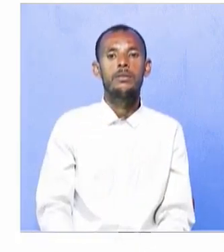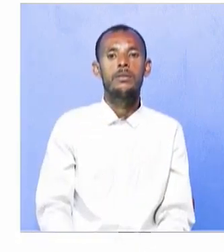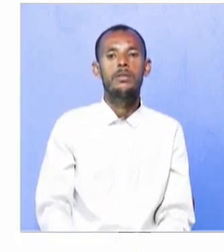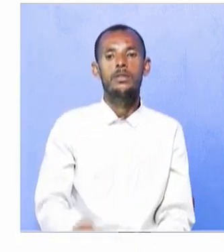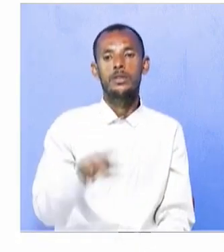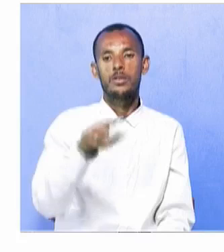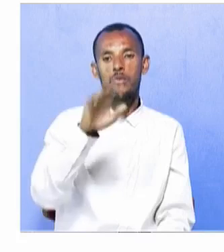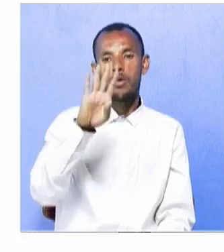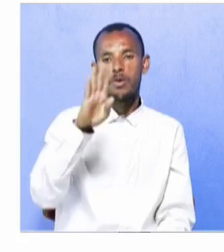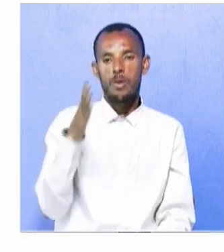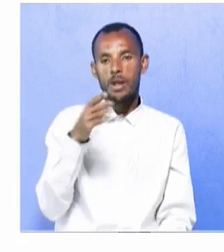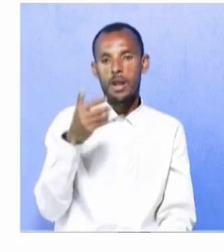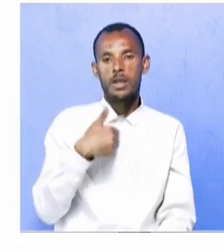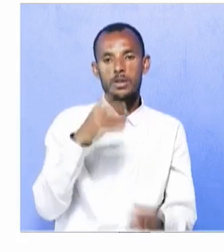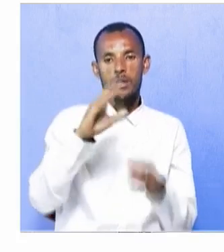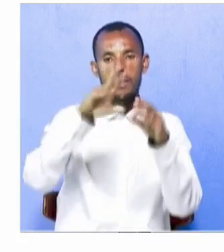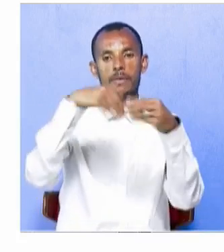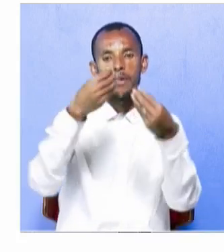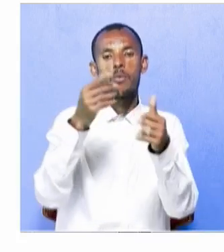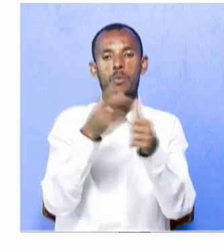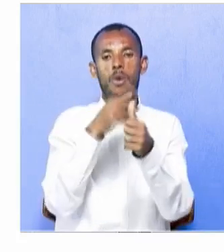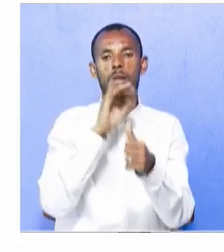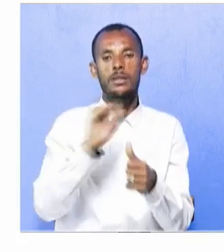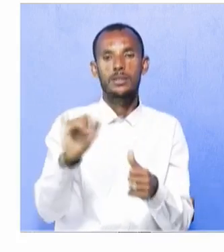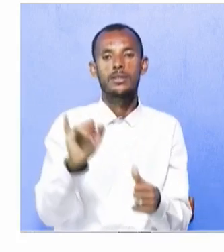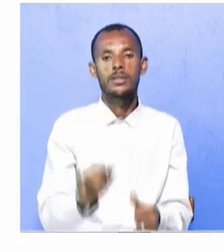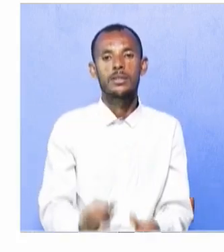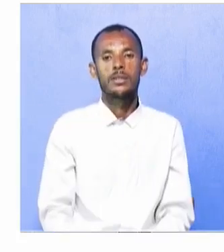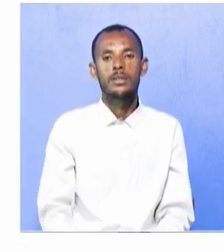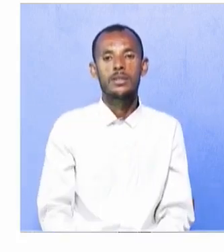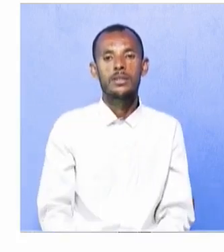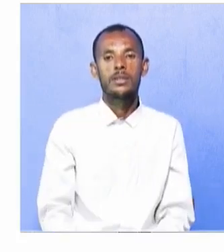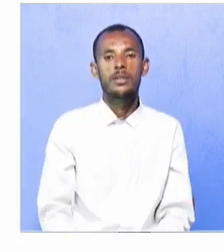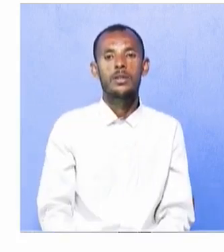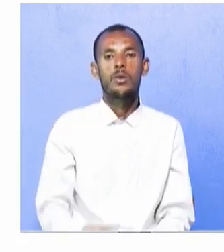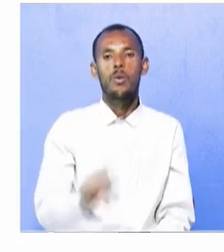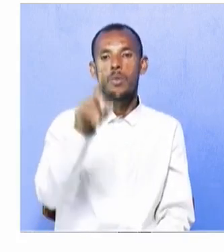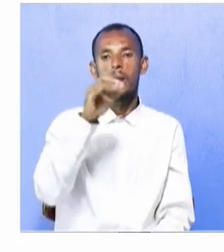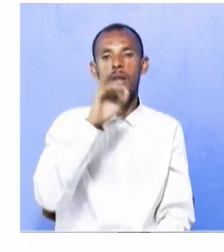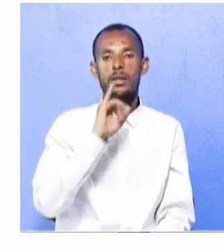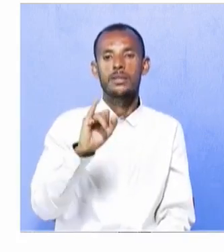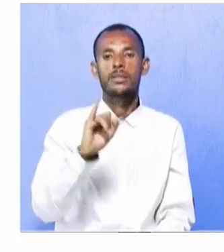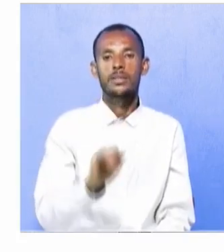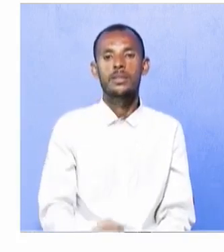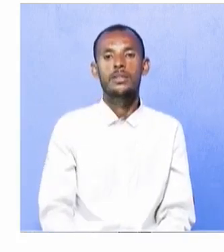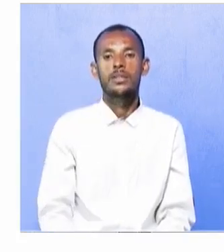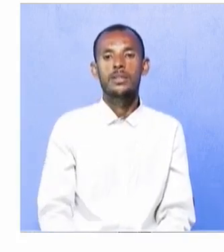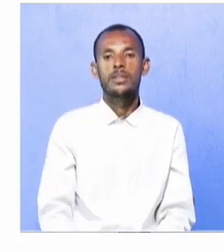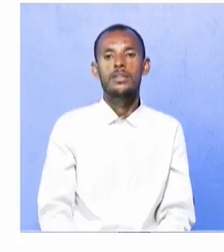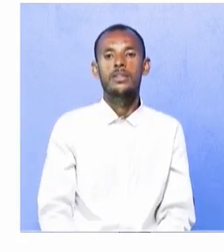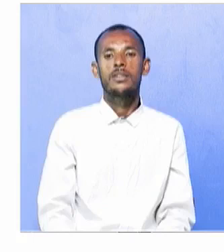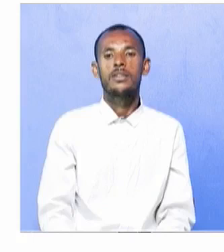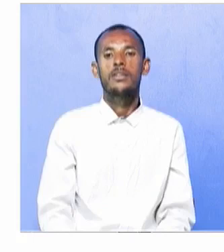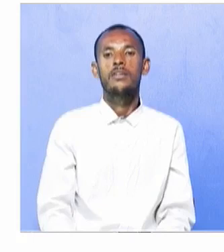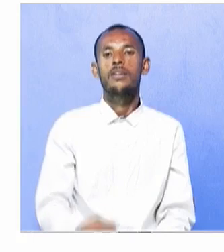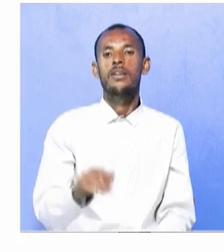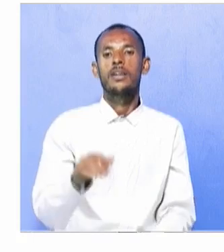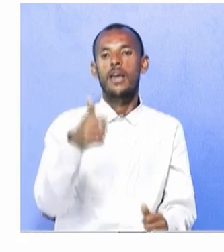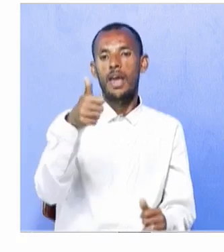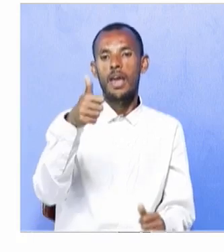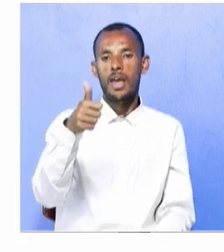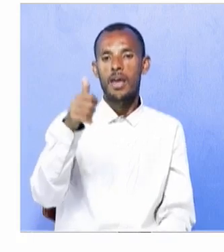So one of the quadrilateral is a quadrilateral with vertices, say